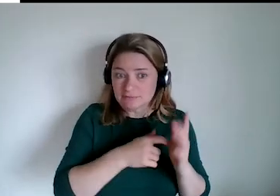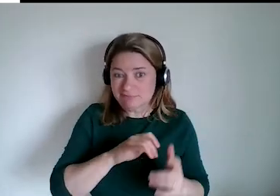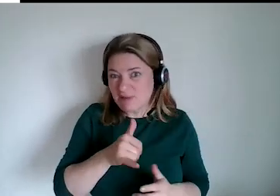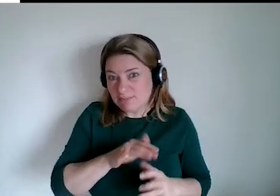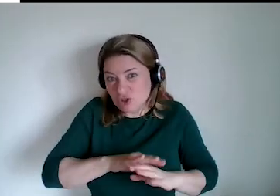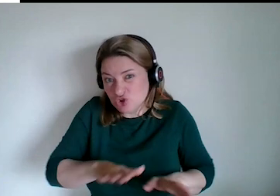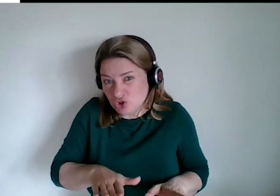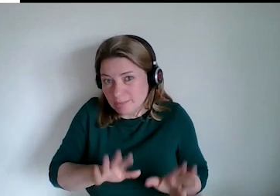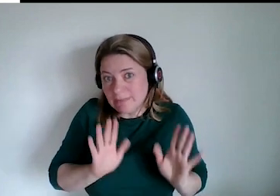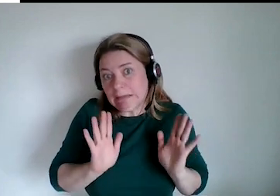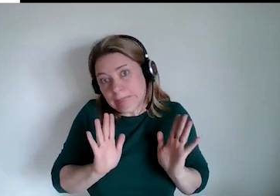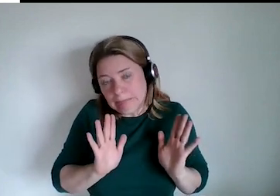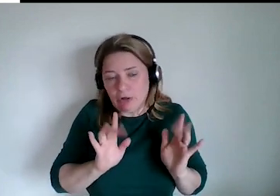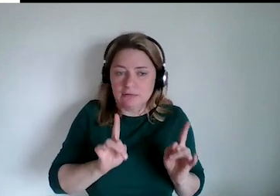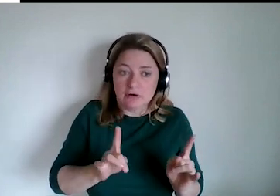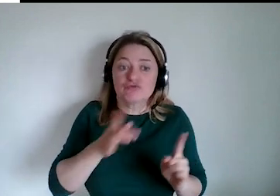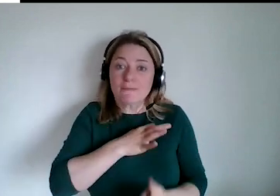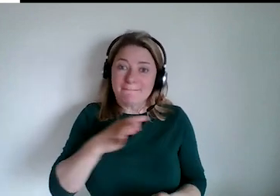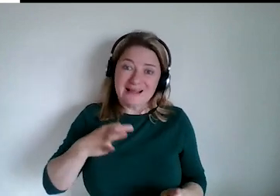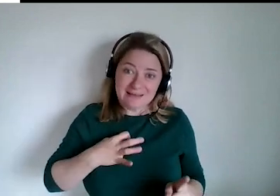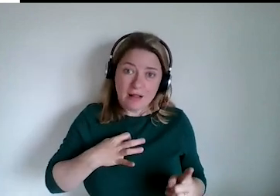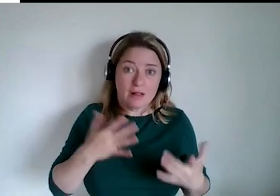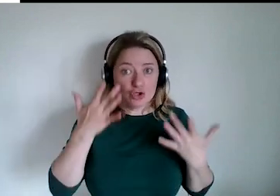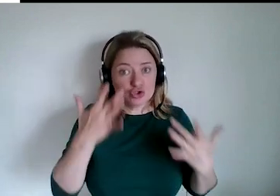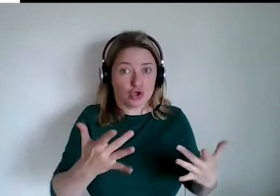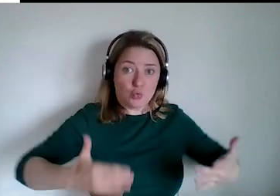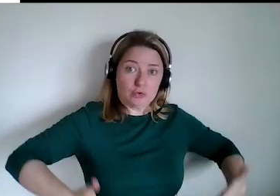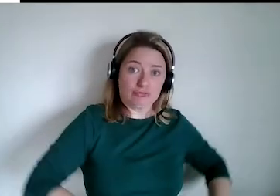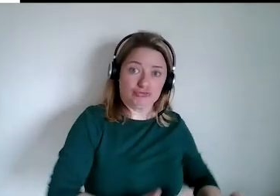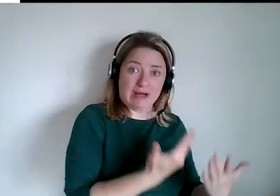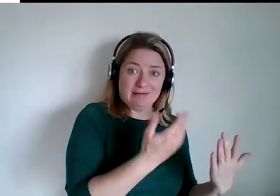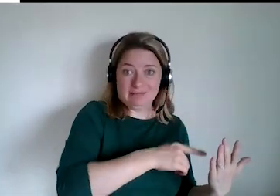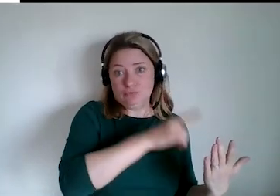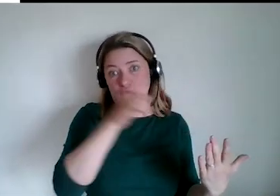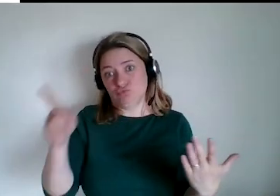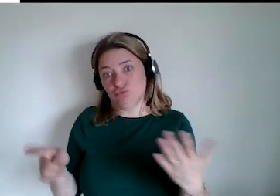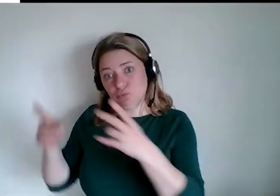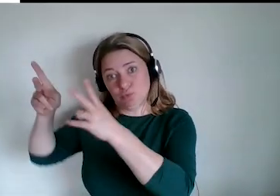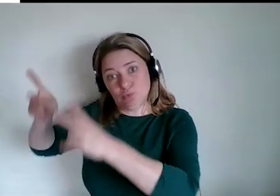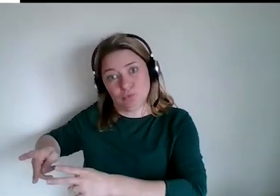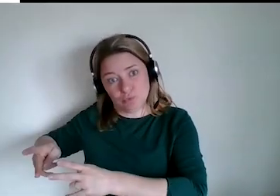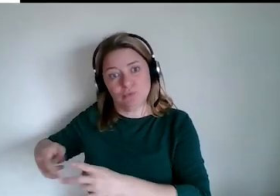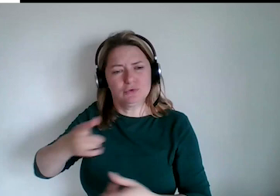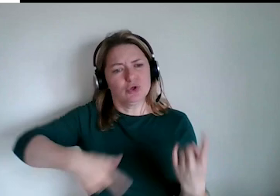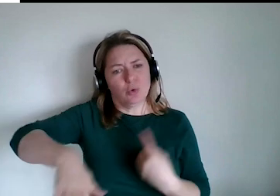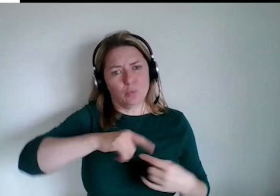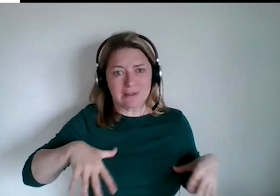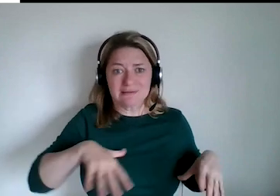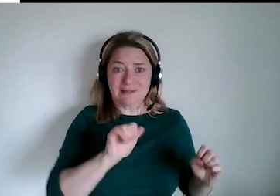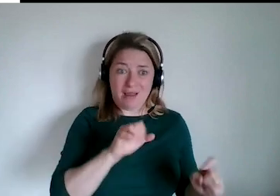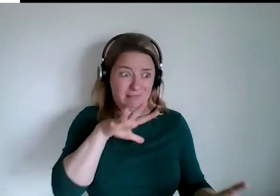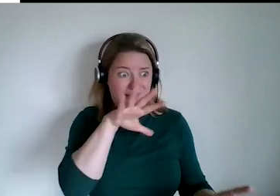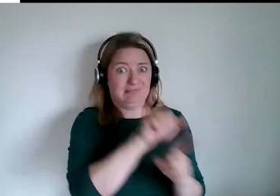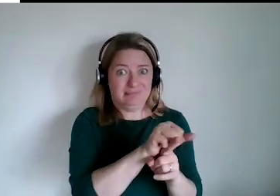from a medical perspective, it's cradle to grave. So we start before people get into medical school, we collect